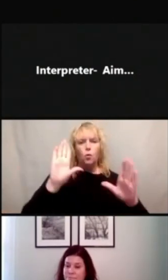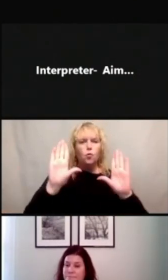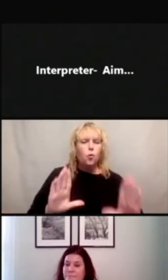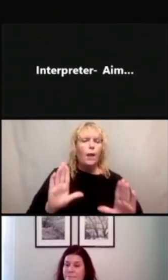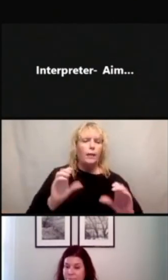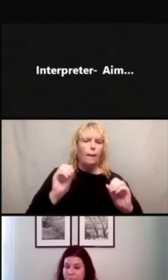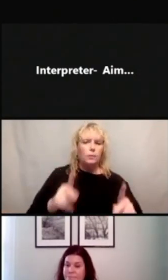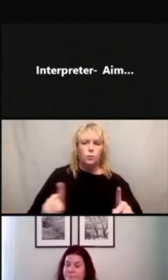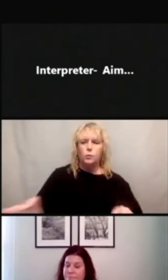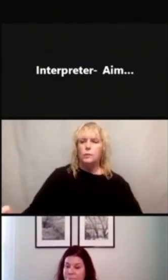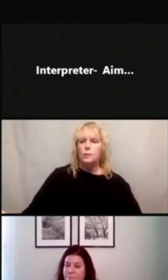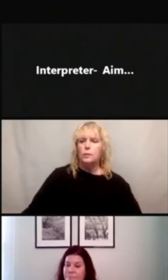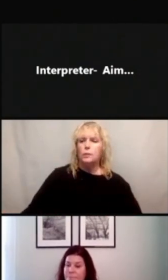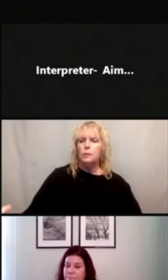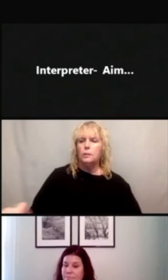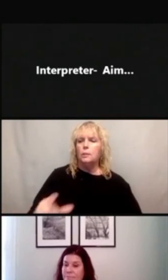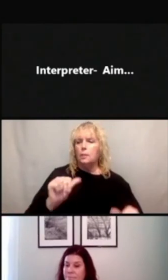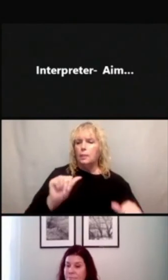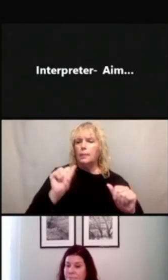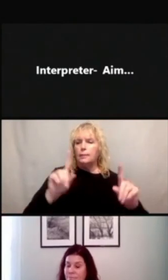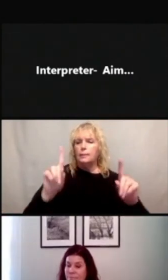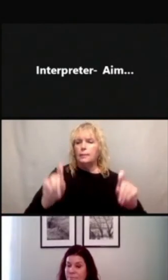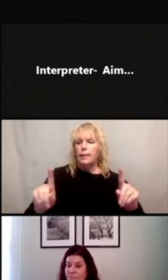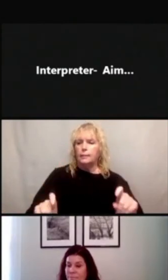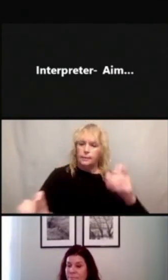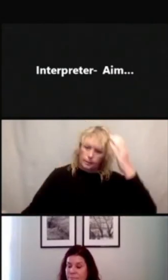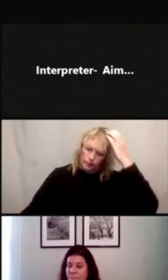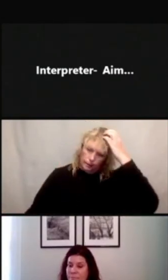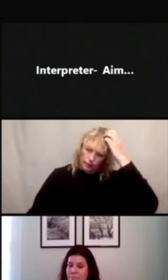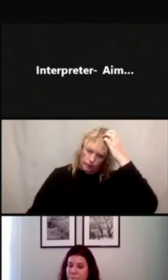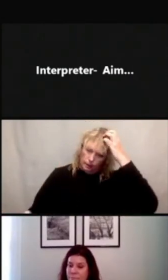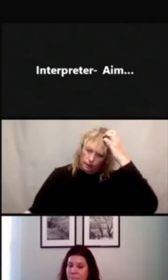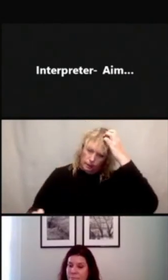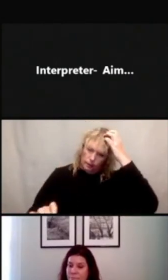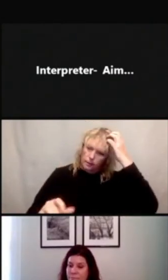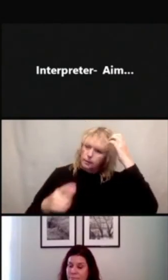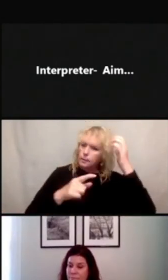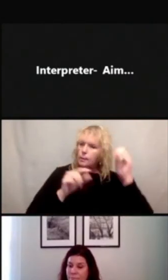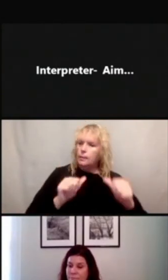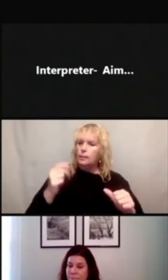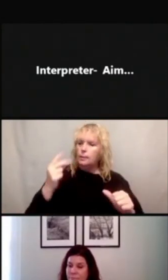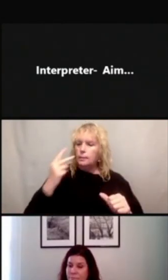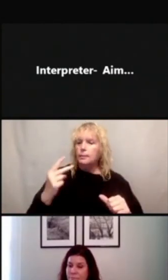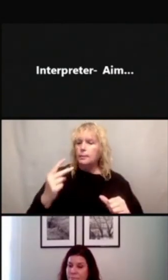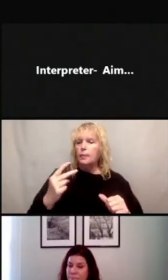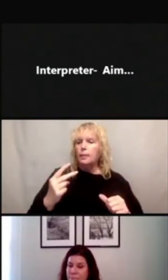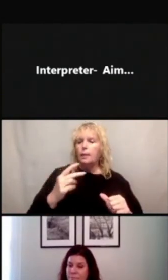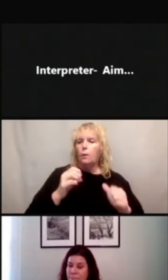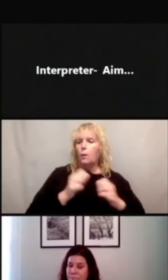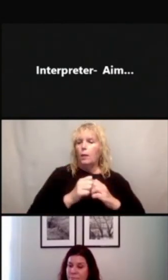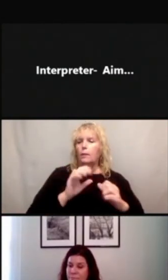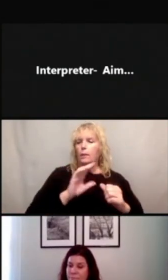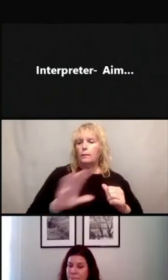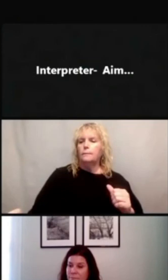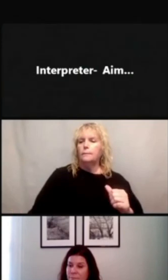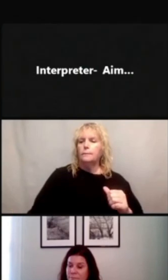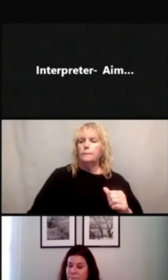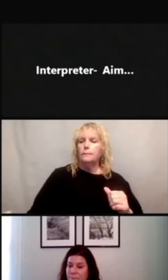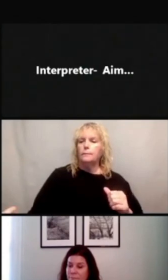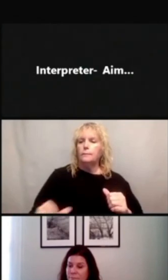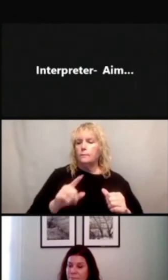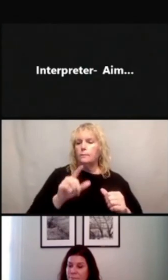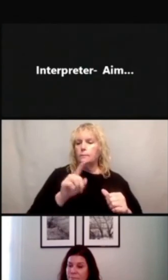some of those materials with a population that isn't sort of dealing with an immediate health crisis, but